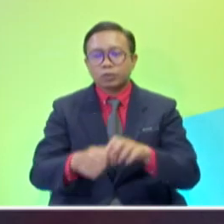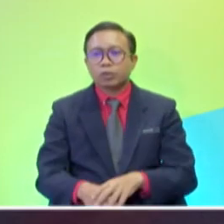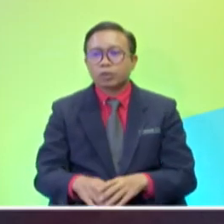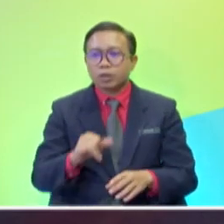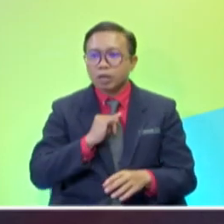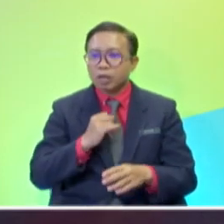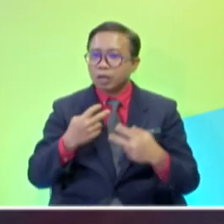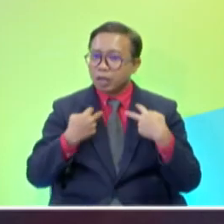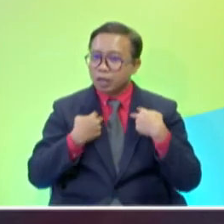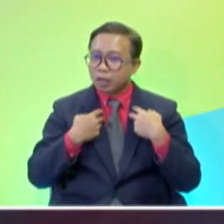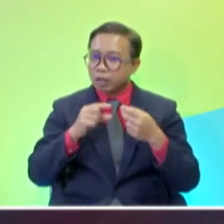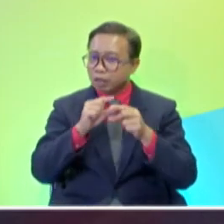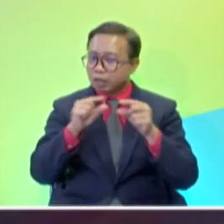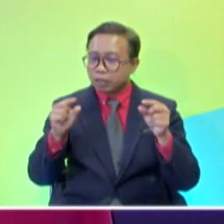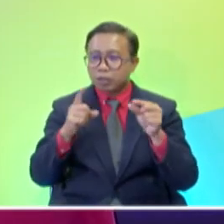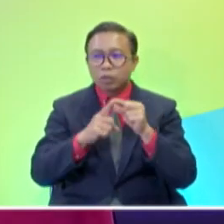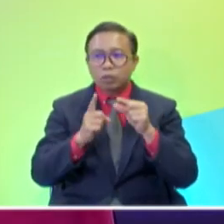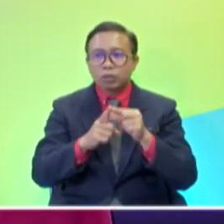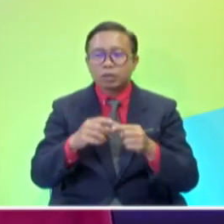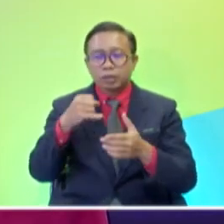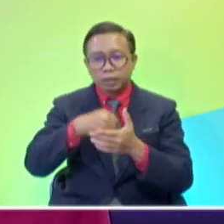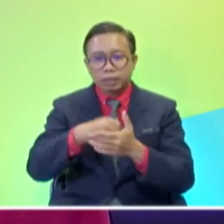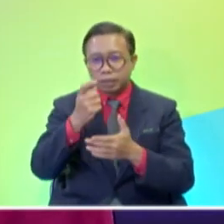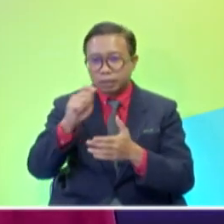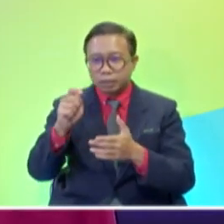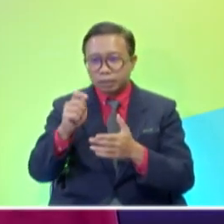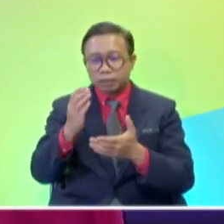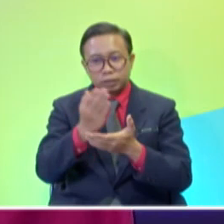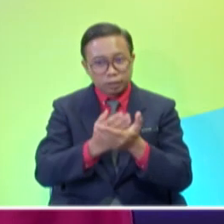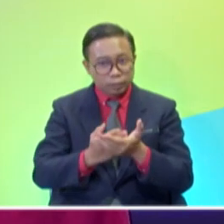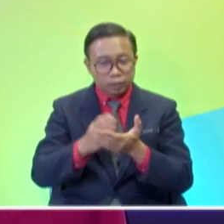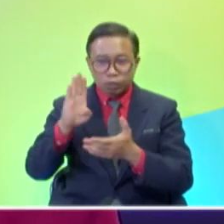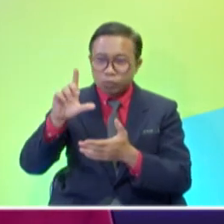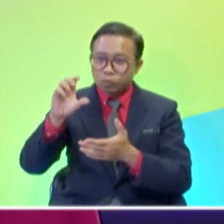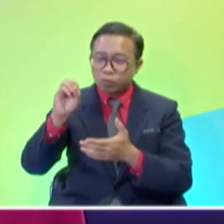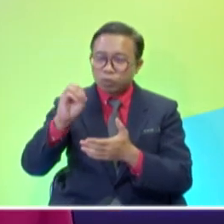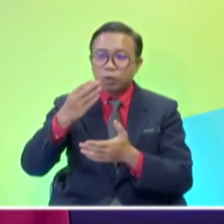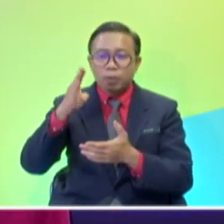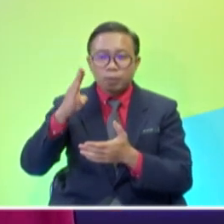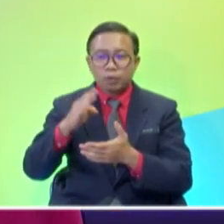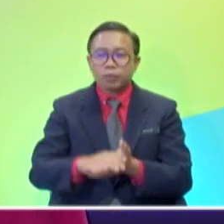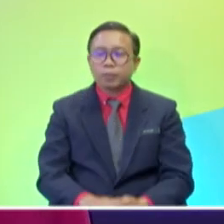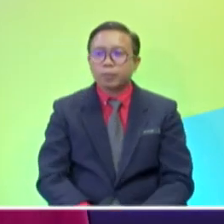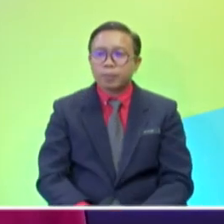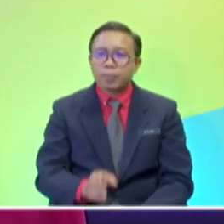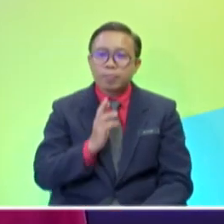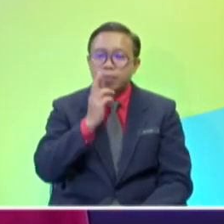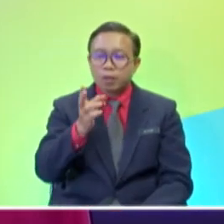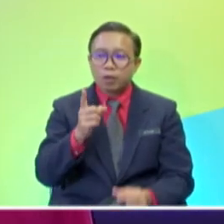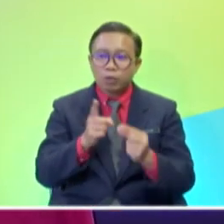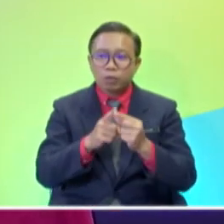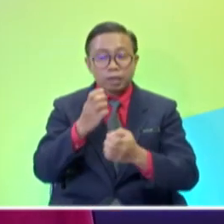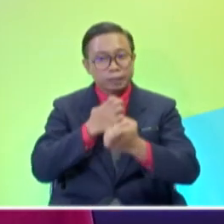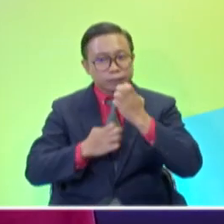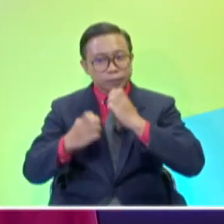I have highlighted a few words in the sample block. Okay, the ones in blue are words to